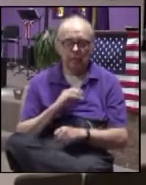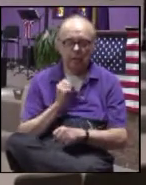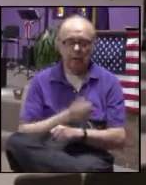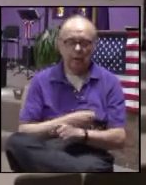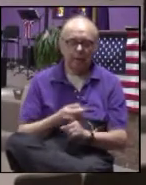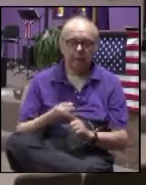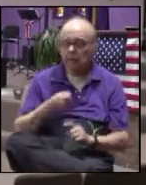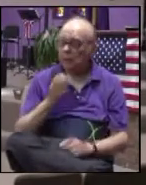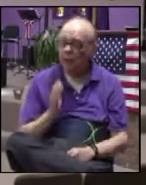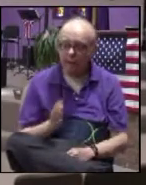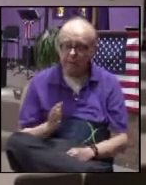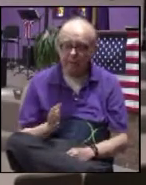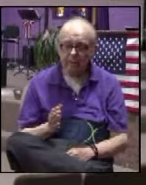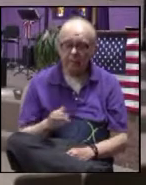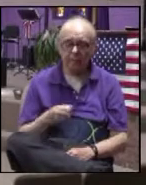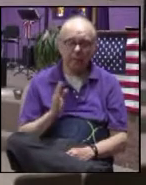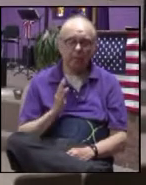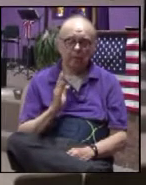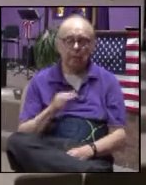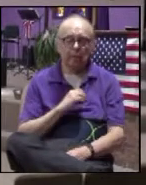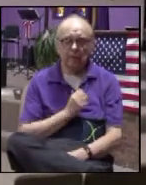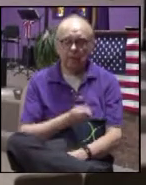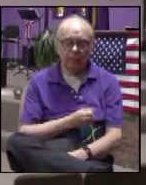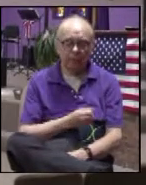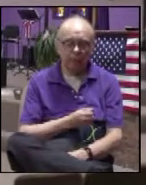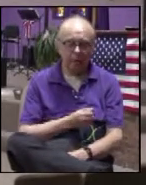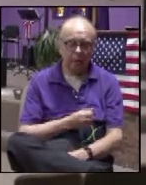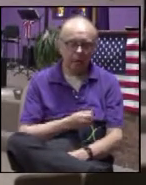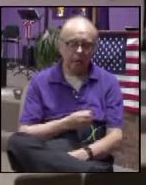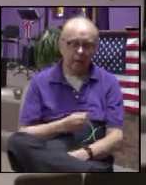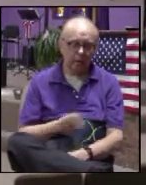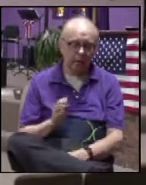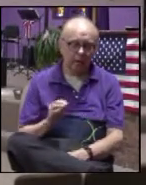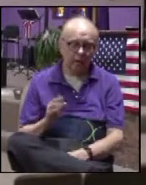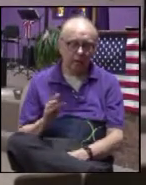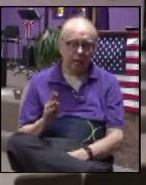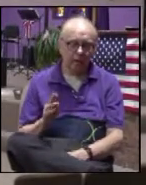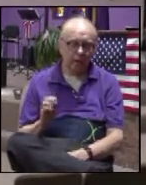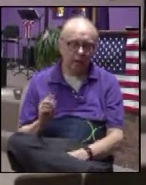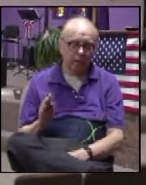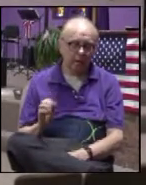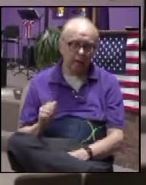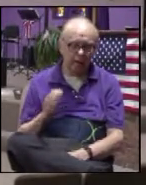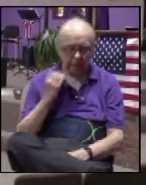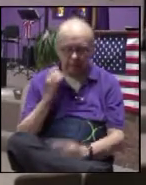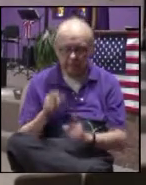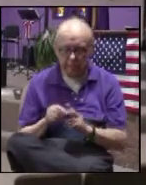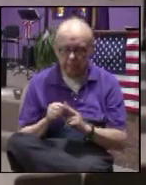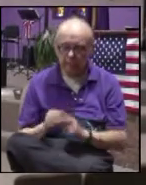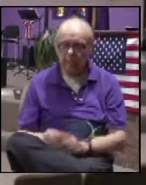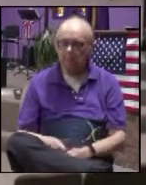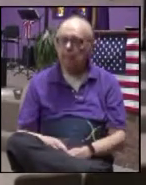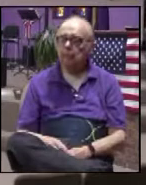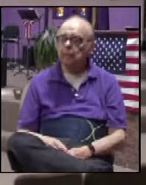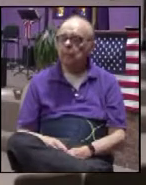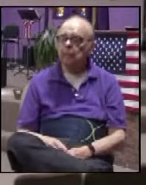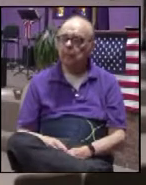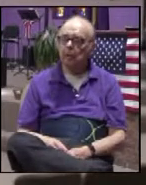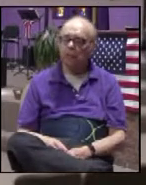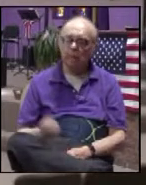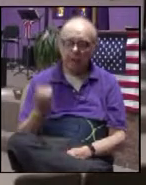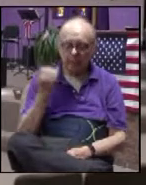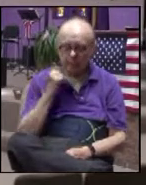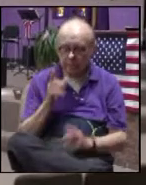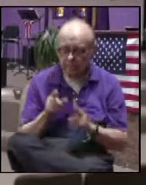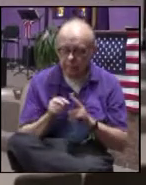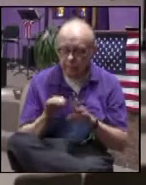straight from God. He gives you the authority to be the rabbi if you choose. If you